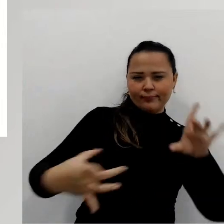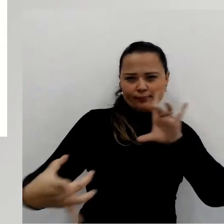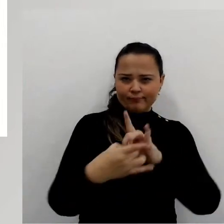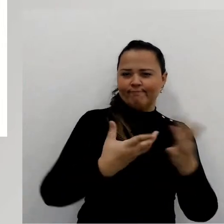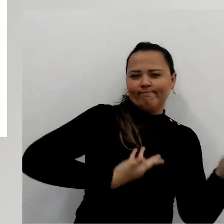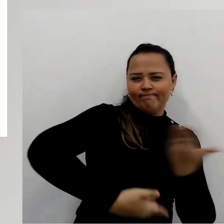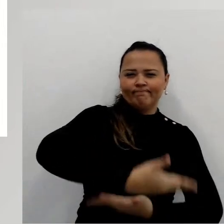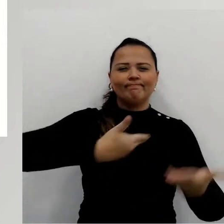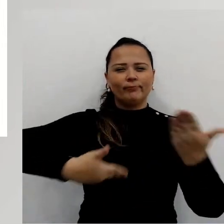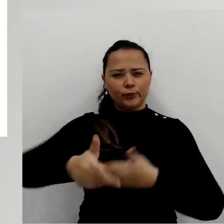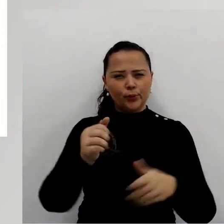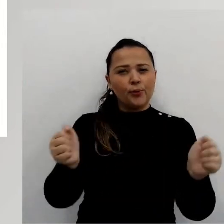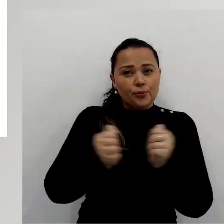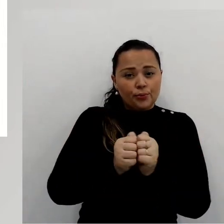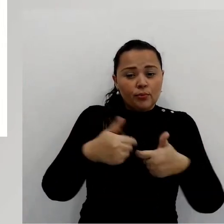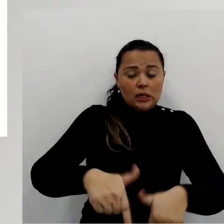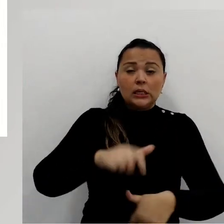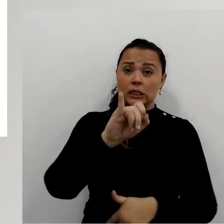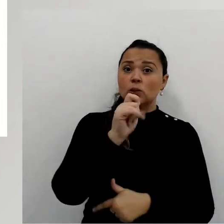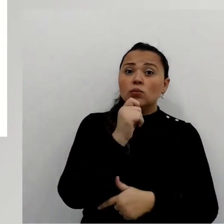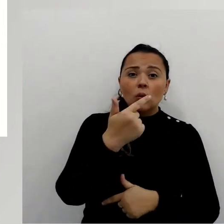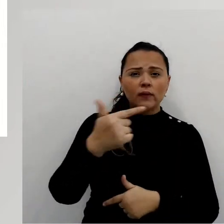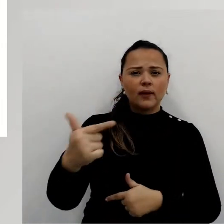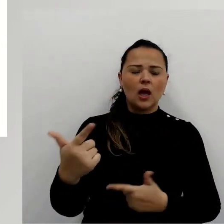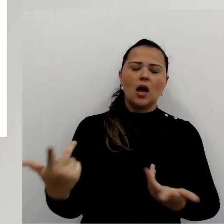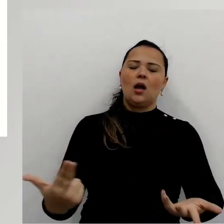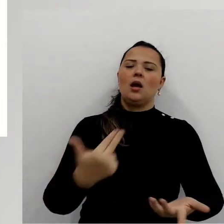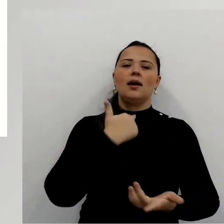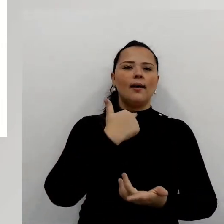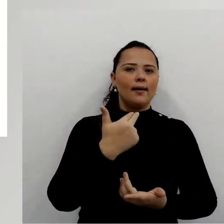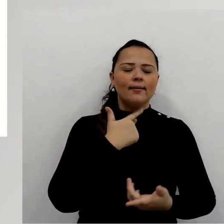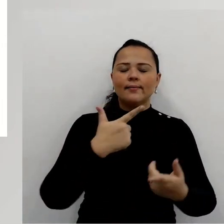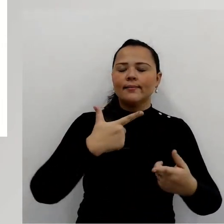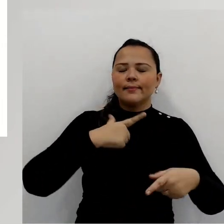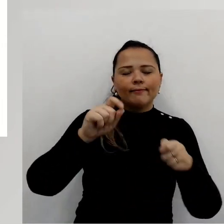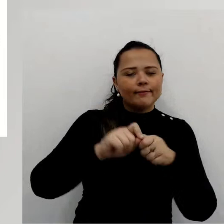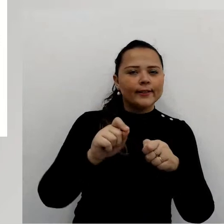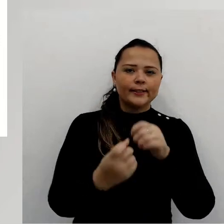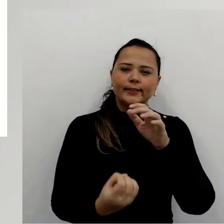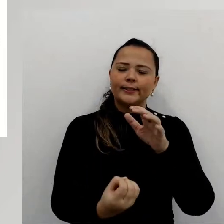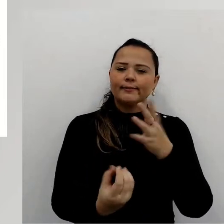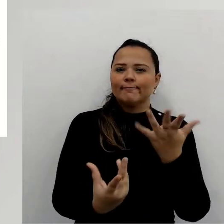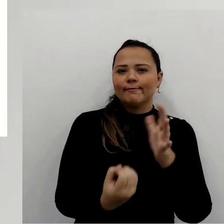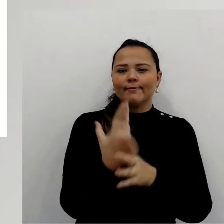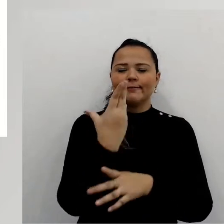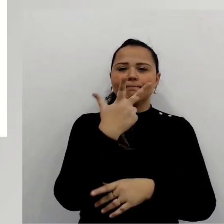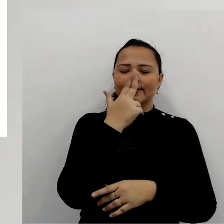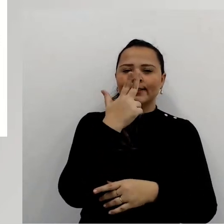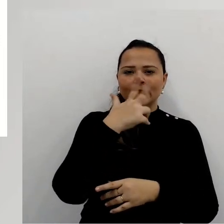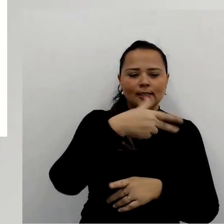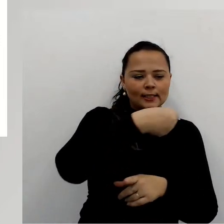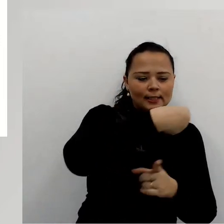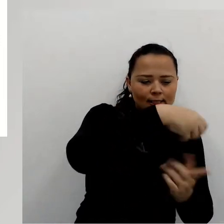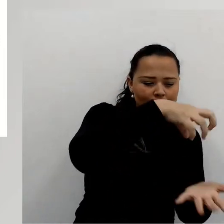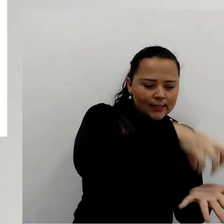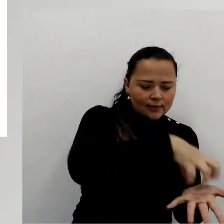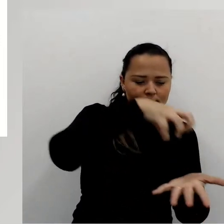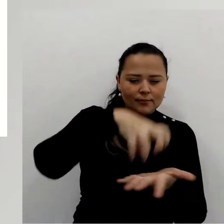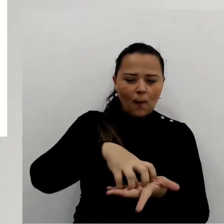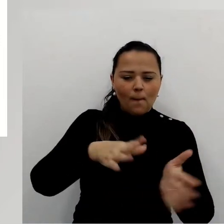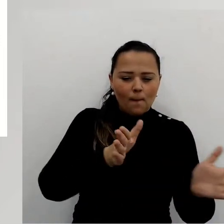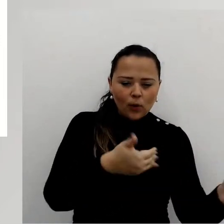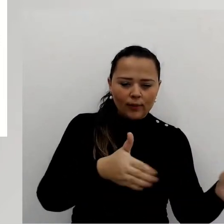that, then you wind up creating what we call process silos. And process silos are very expensive